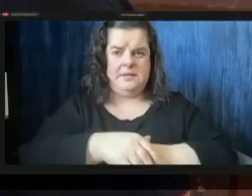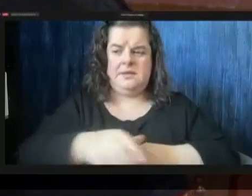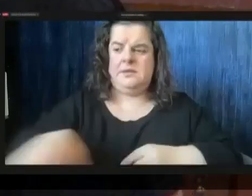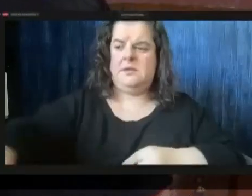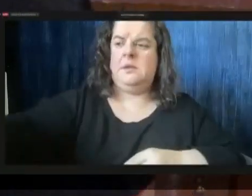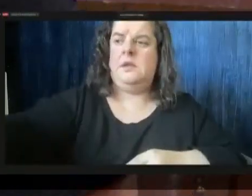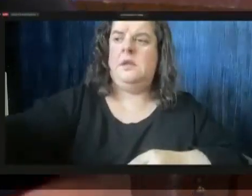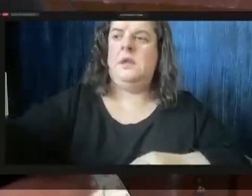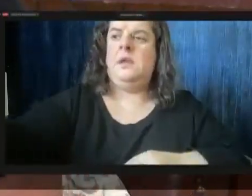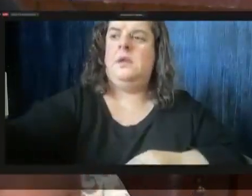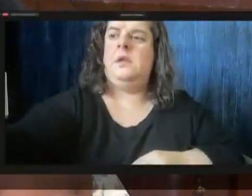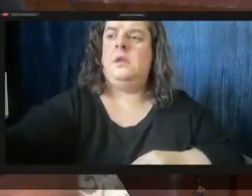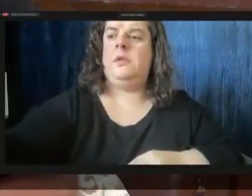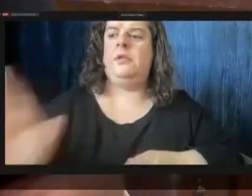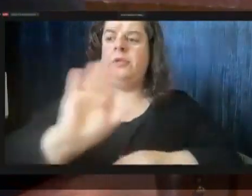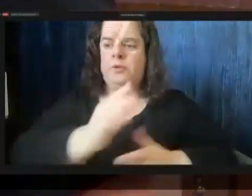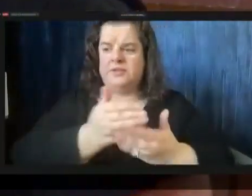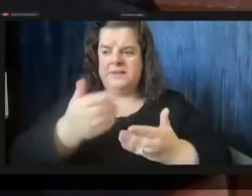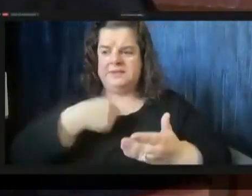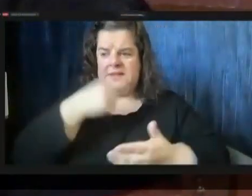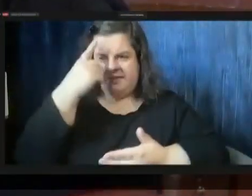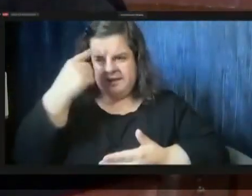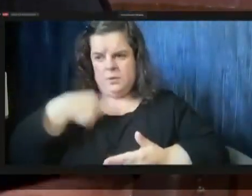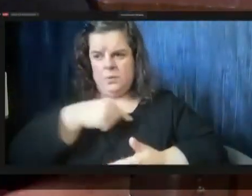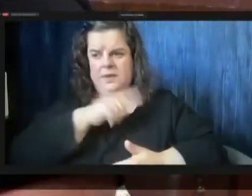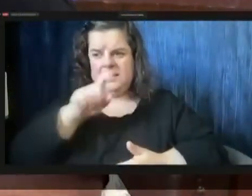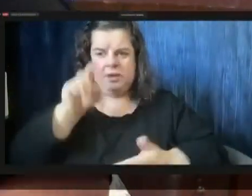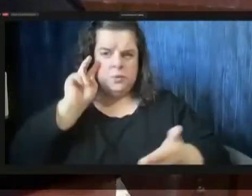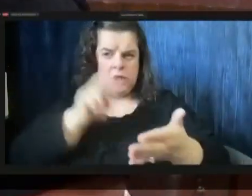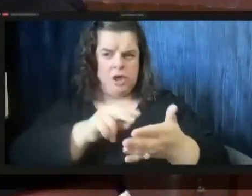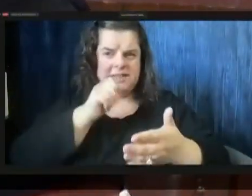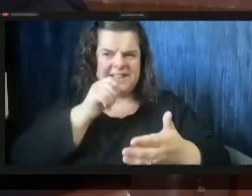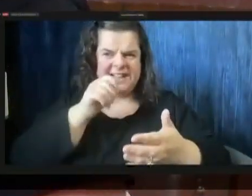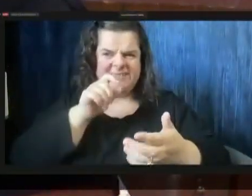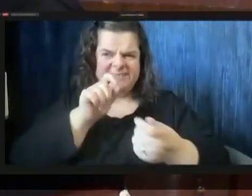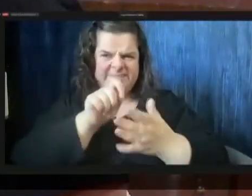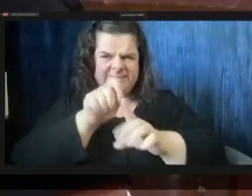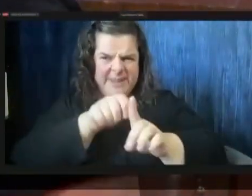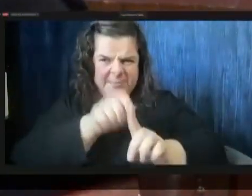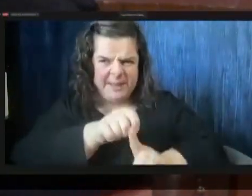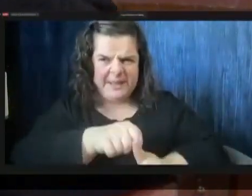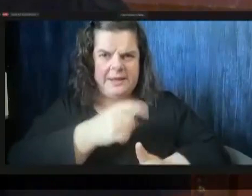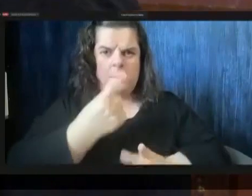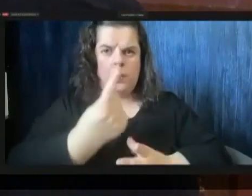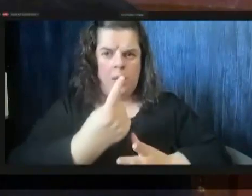those are the things I think that we should be looking at and not nitpicking, you know, one